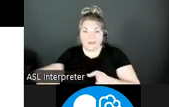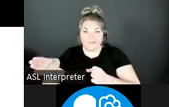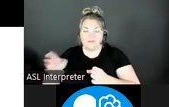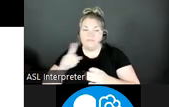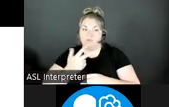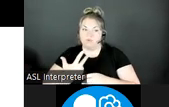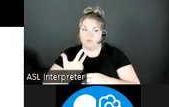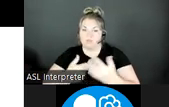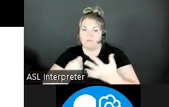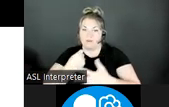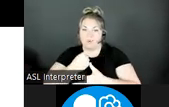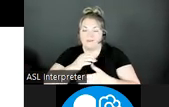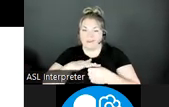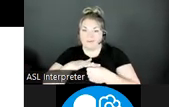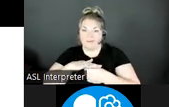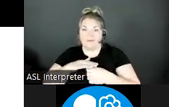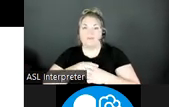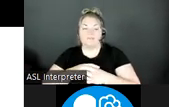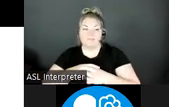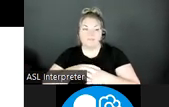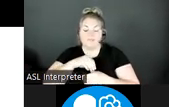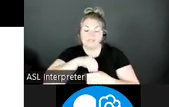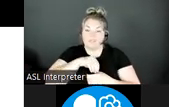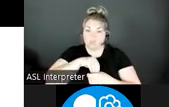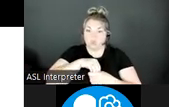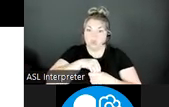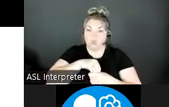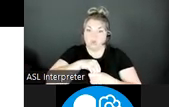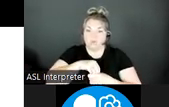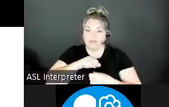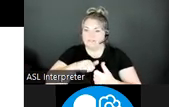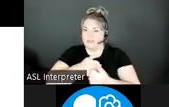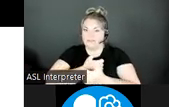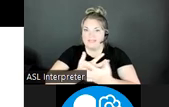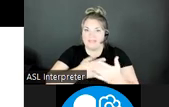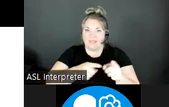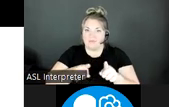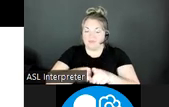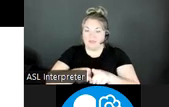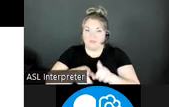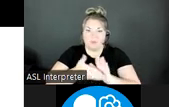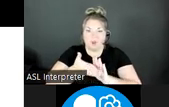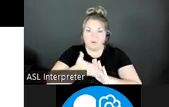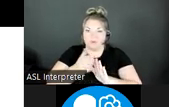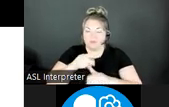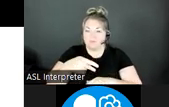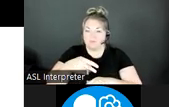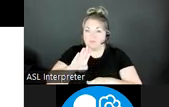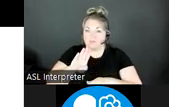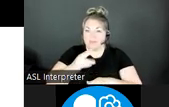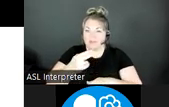3 priority areas. Internal, which is everything happening as we operationalize the BHA.